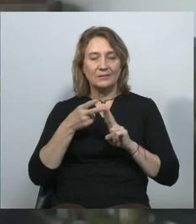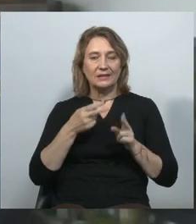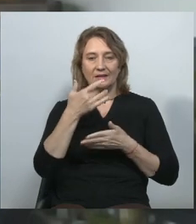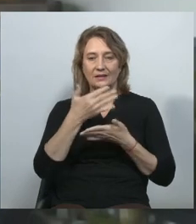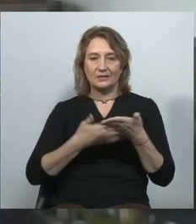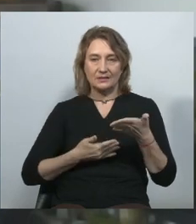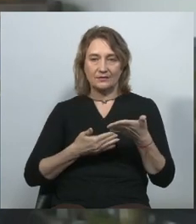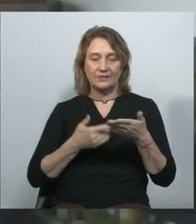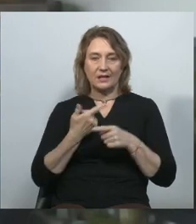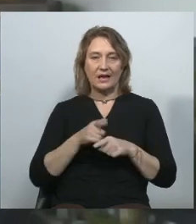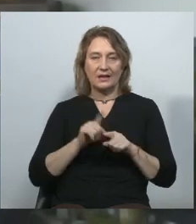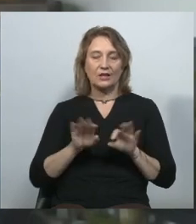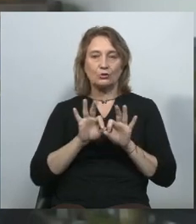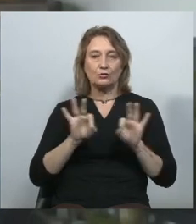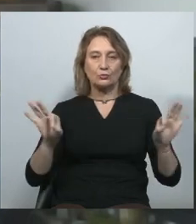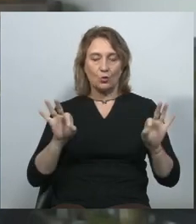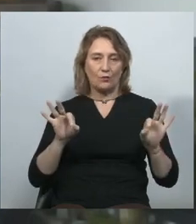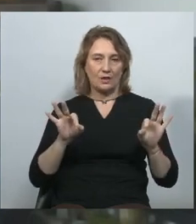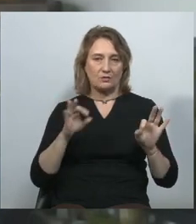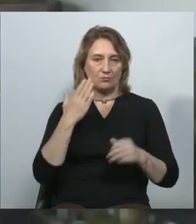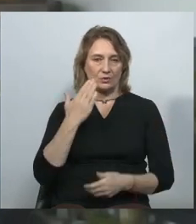excellent way to deliver.